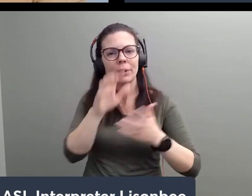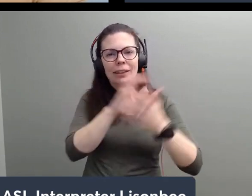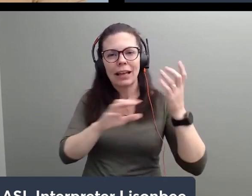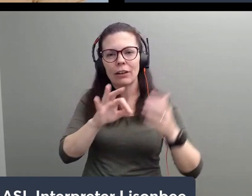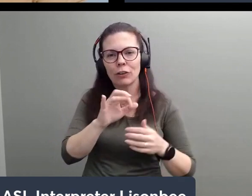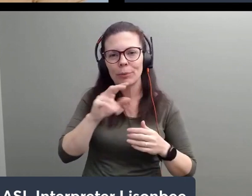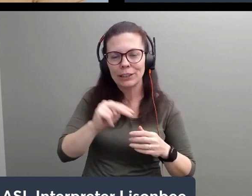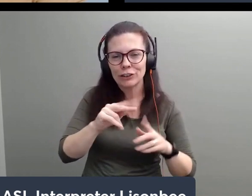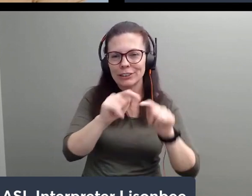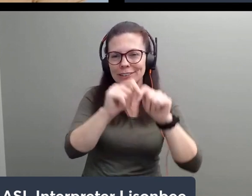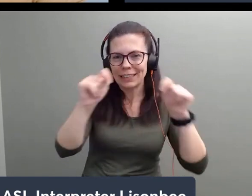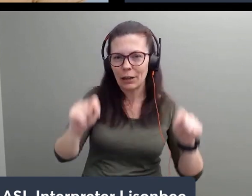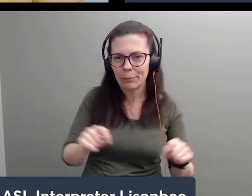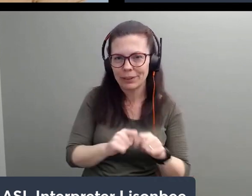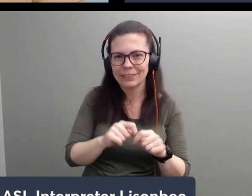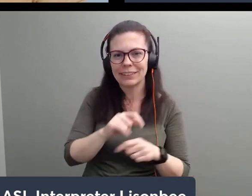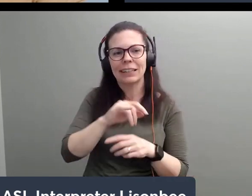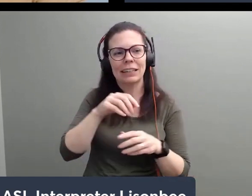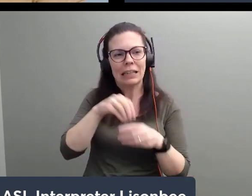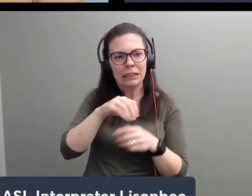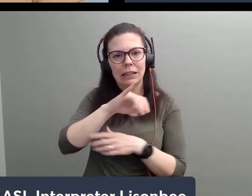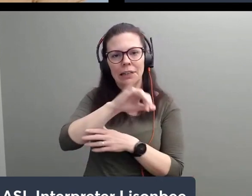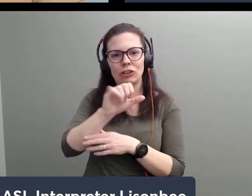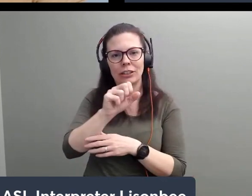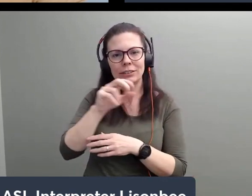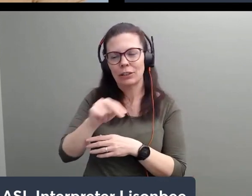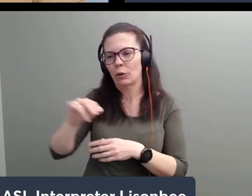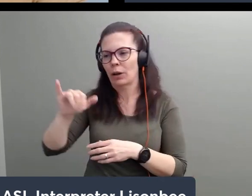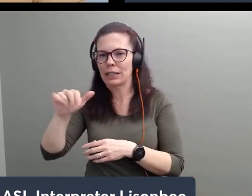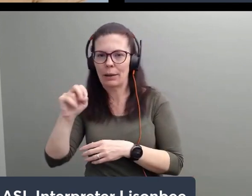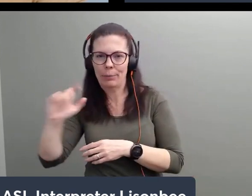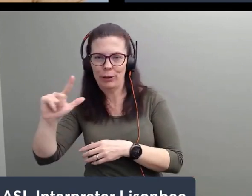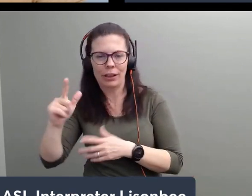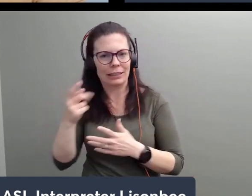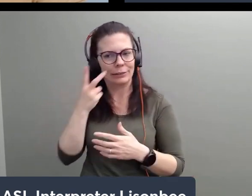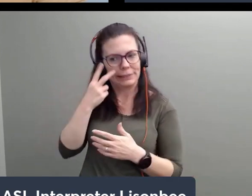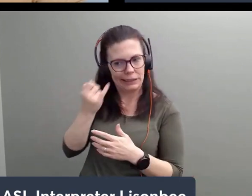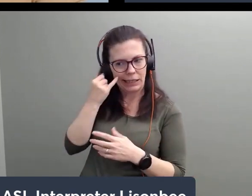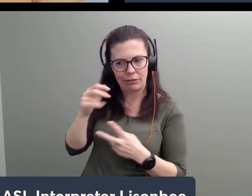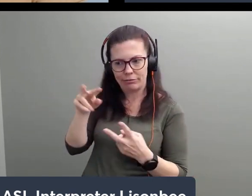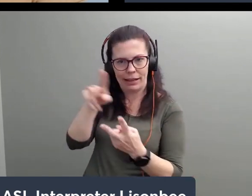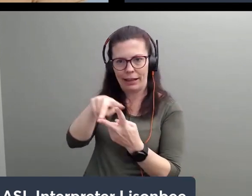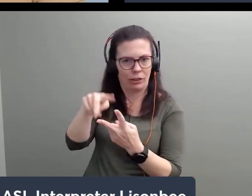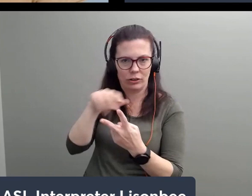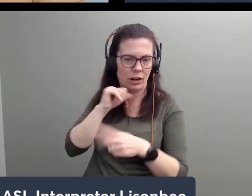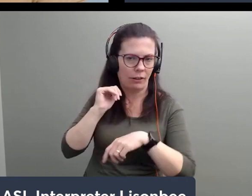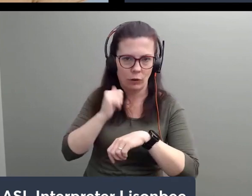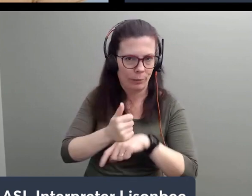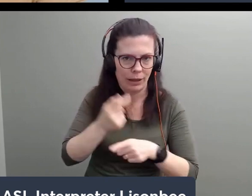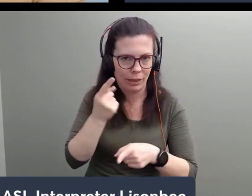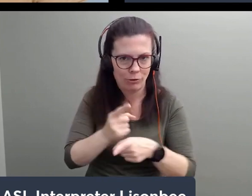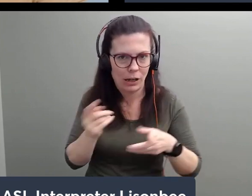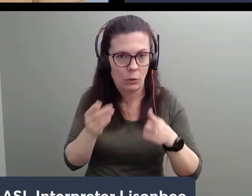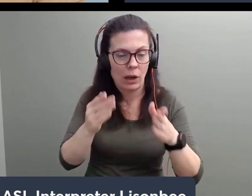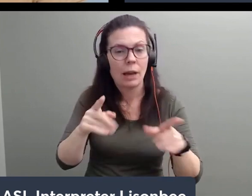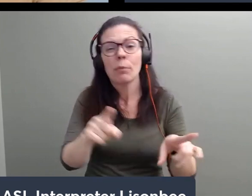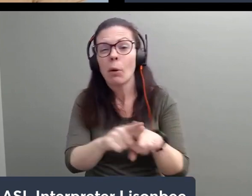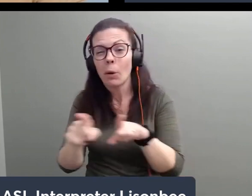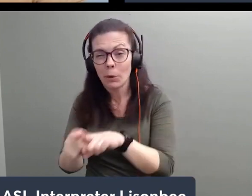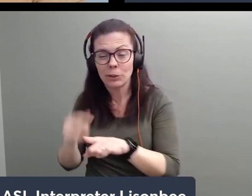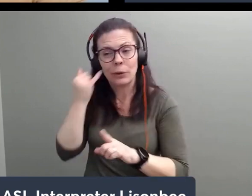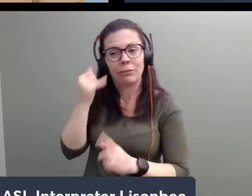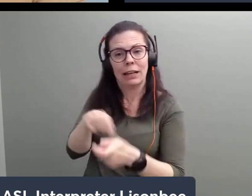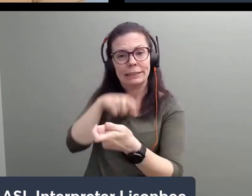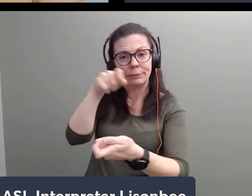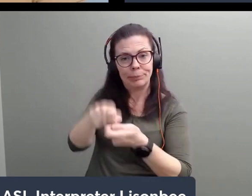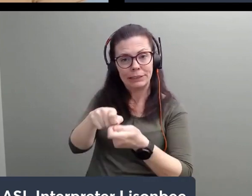have the opportunity to say to see not only if my JSON YAML is not formatted the right way, but if I am specifying